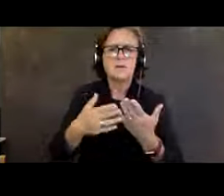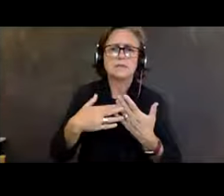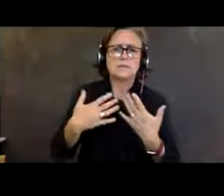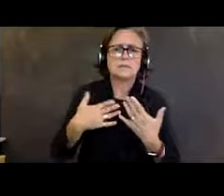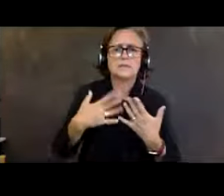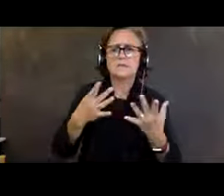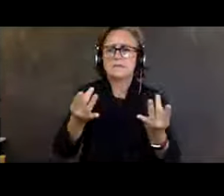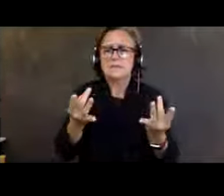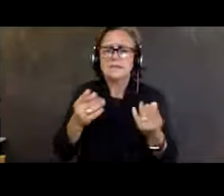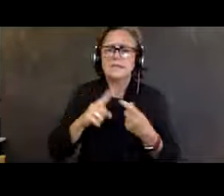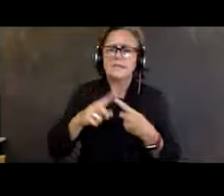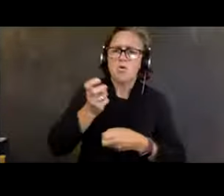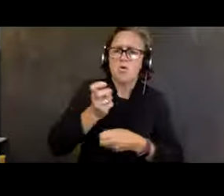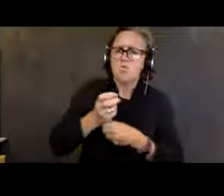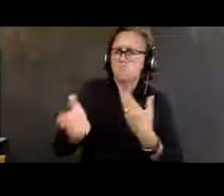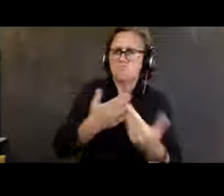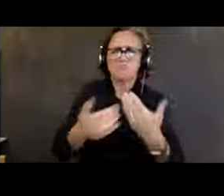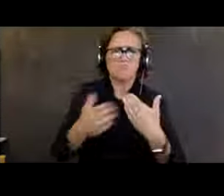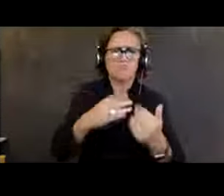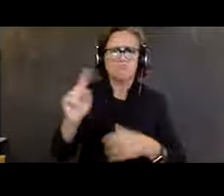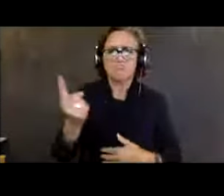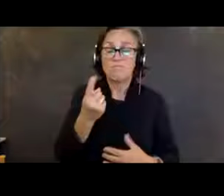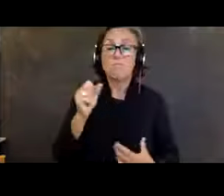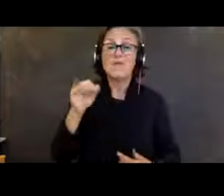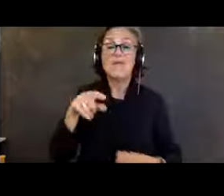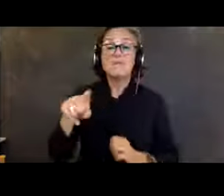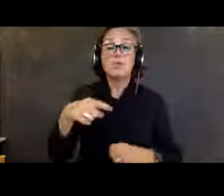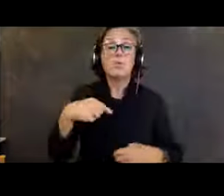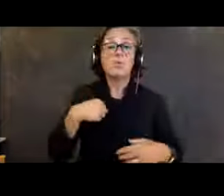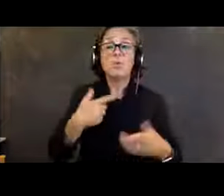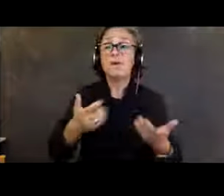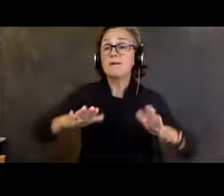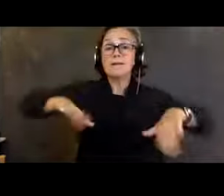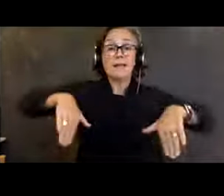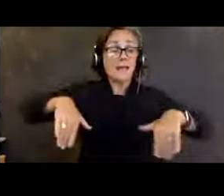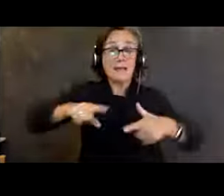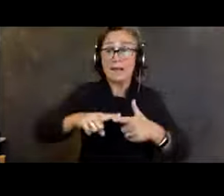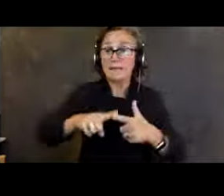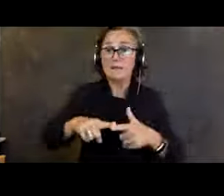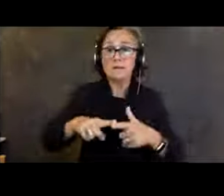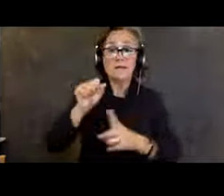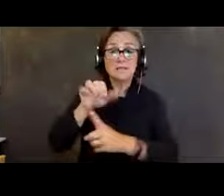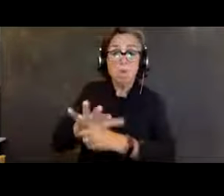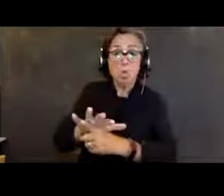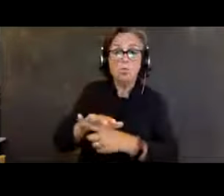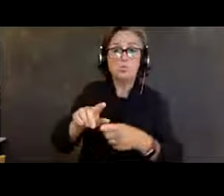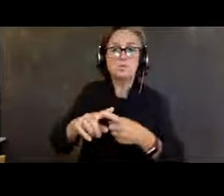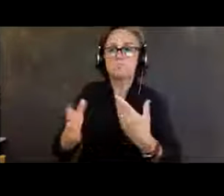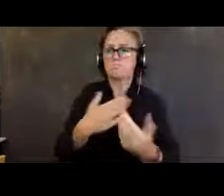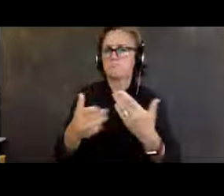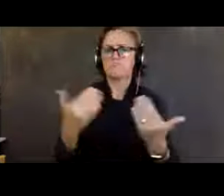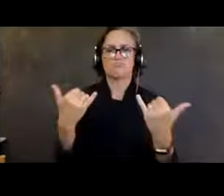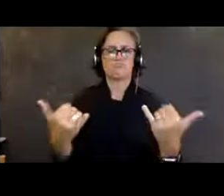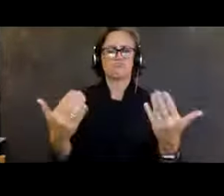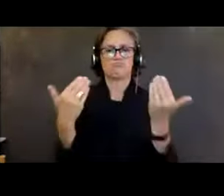not too late if you haven't started when your kids were preschoolers. It's always an important time whenever